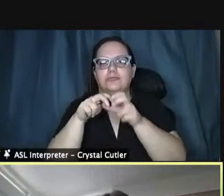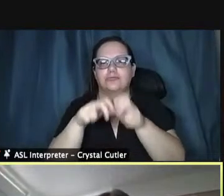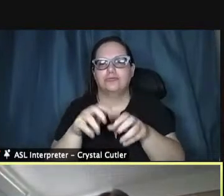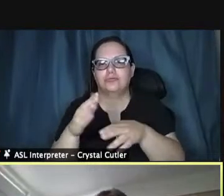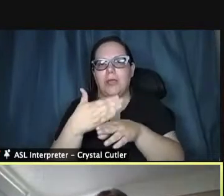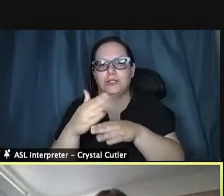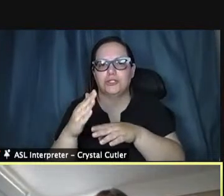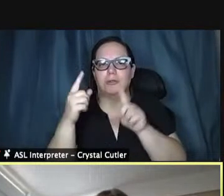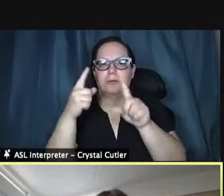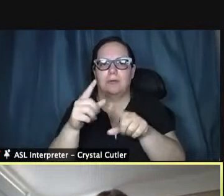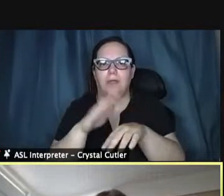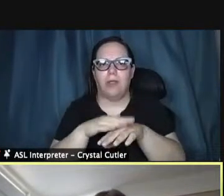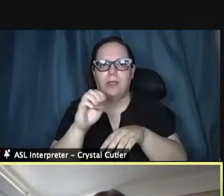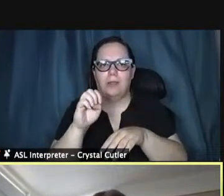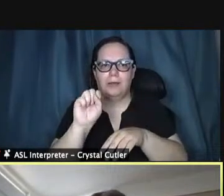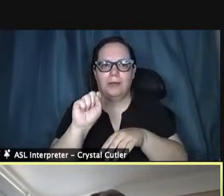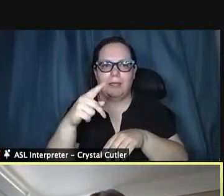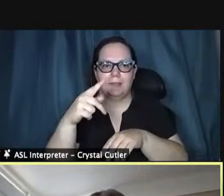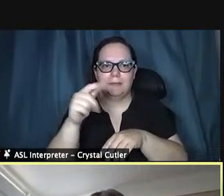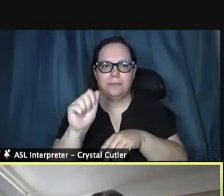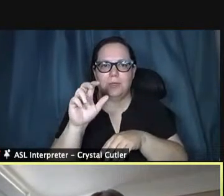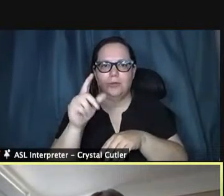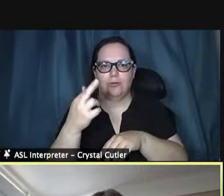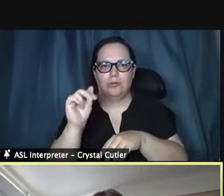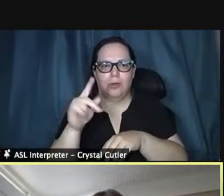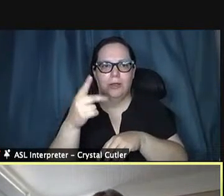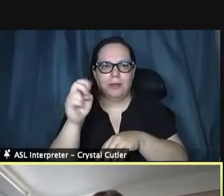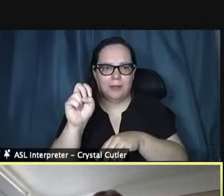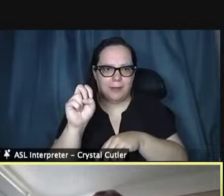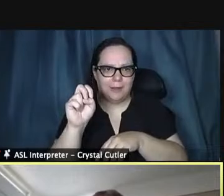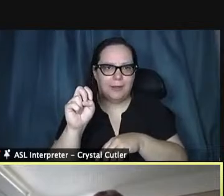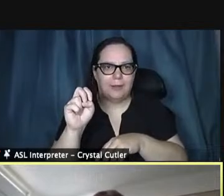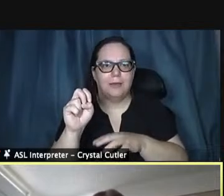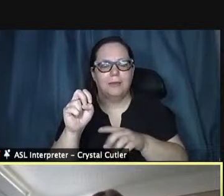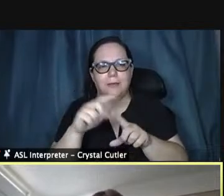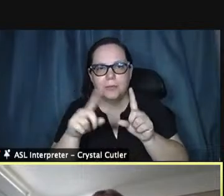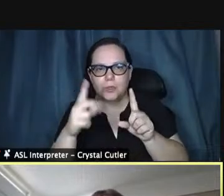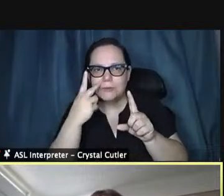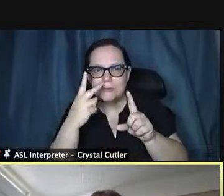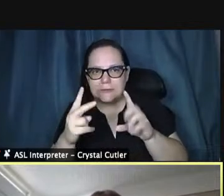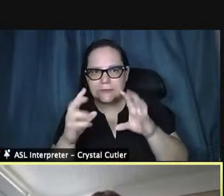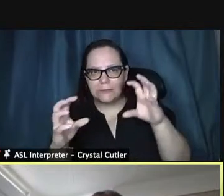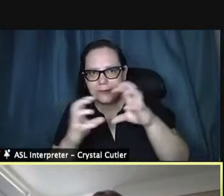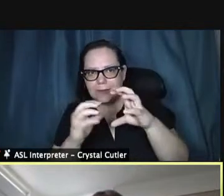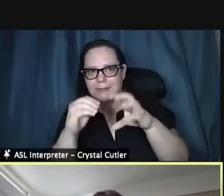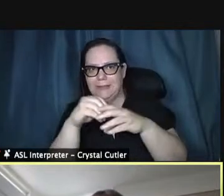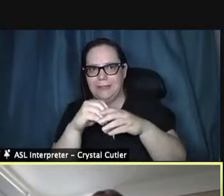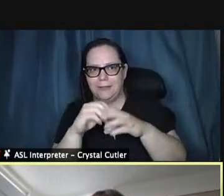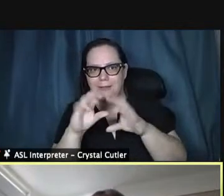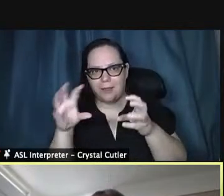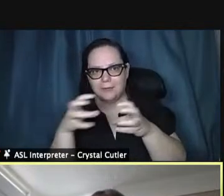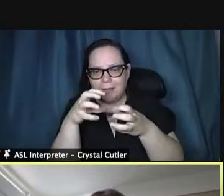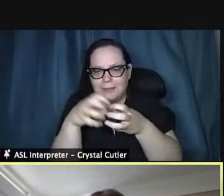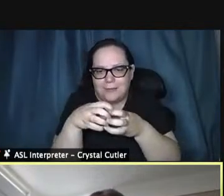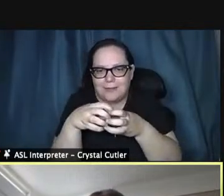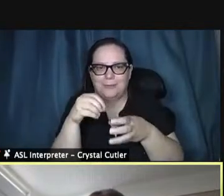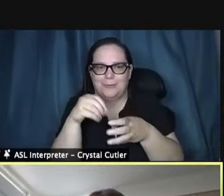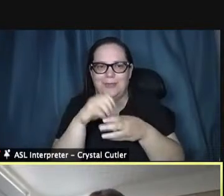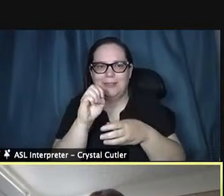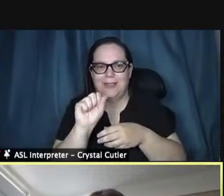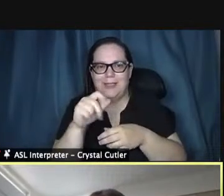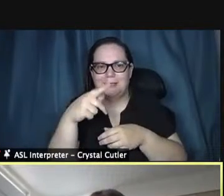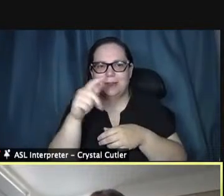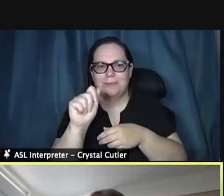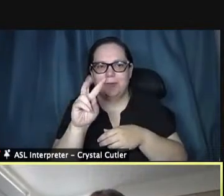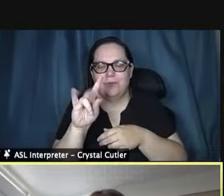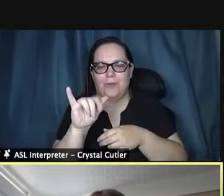solar panels folded up, comfortably nestled here in the ESPA volume. We travel to the moon using a